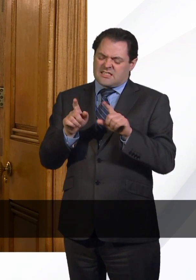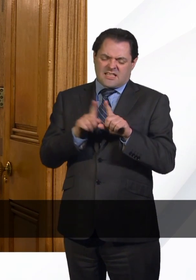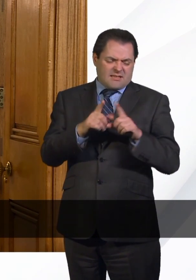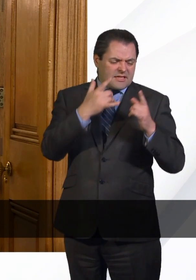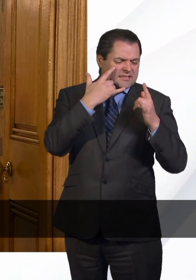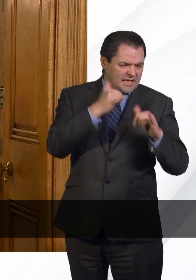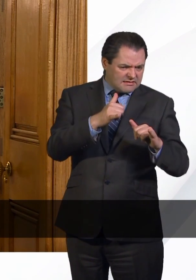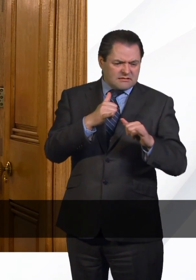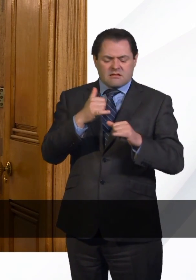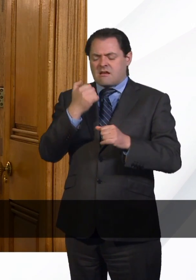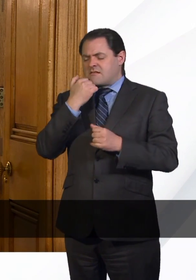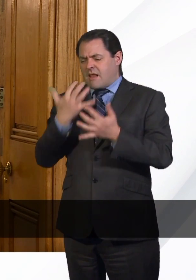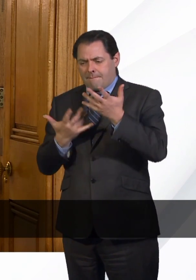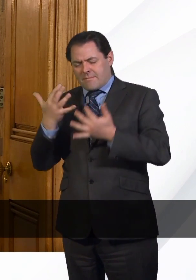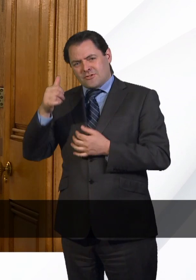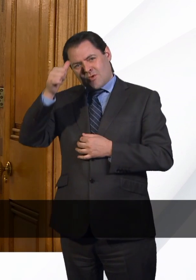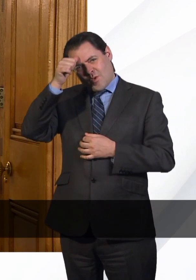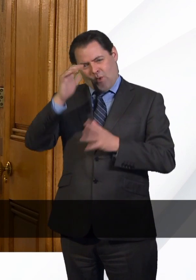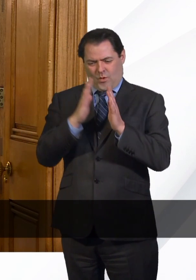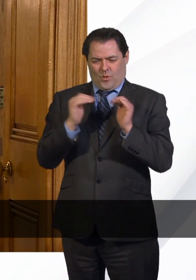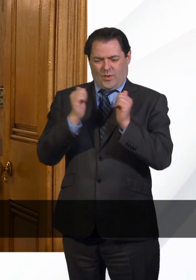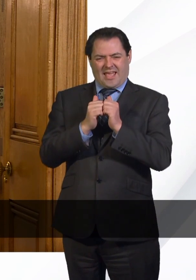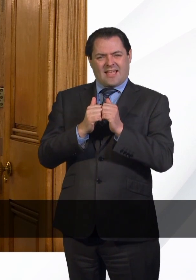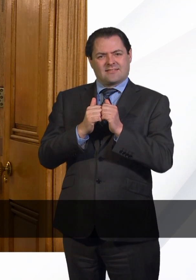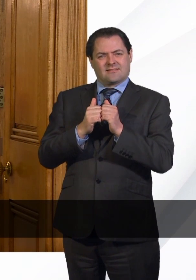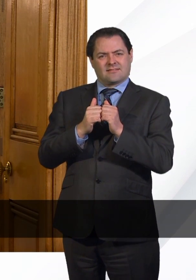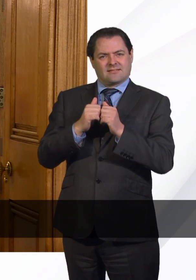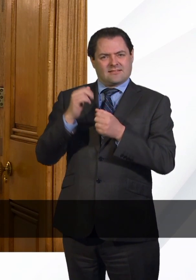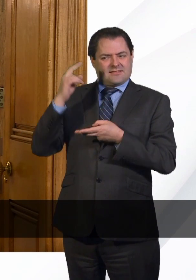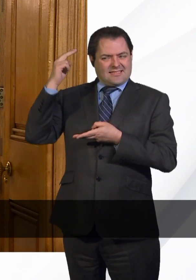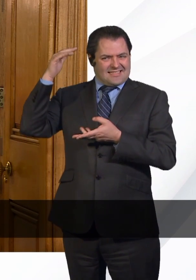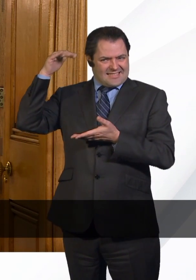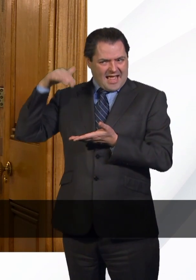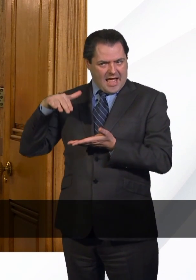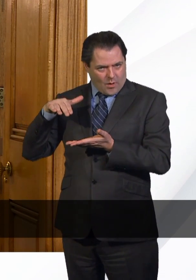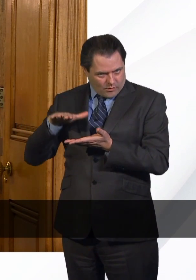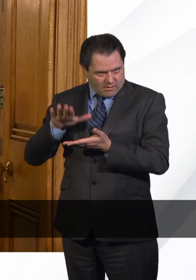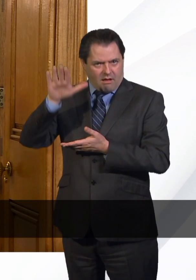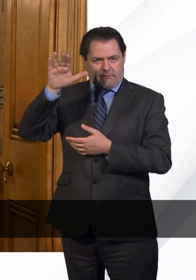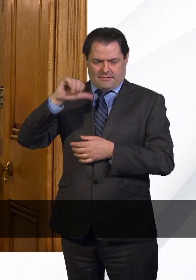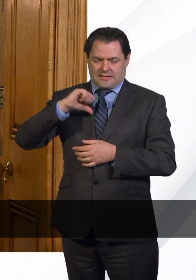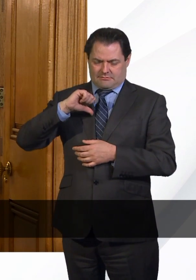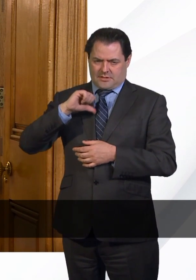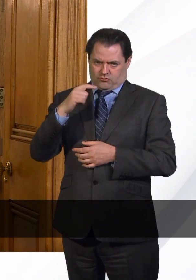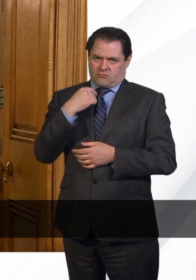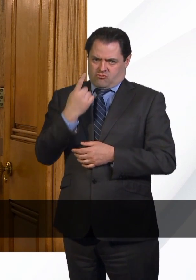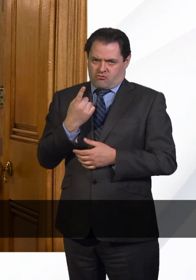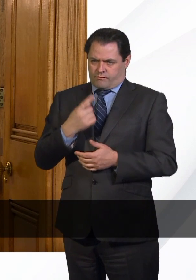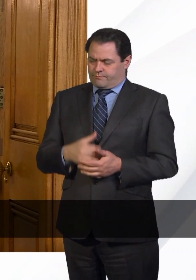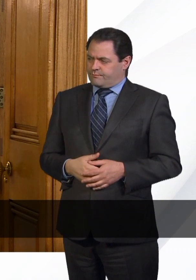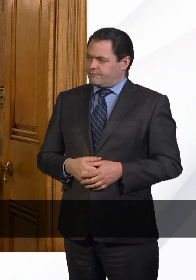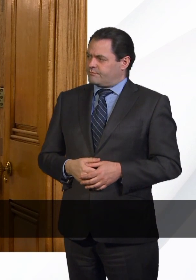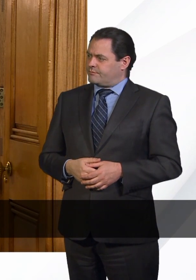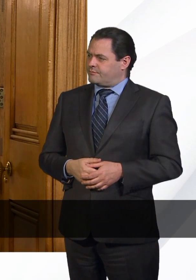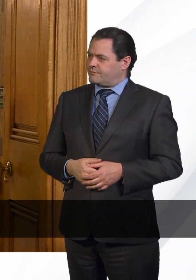these reported figures tend to be lower over the weekend, so we do expect that number to rise. And